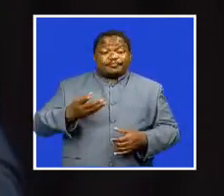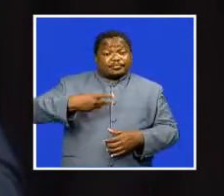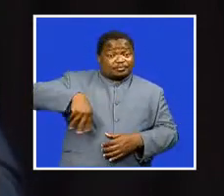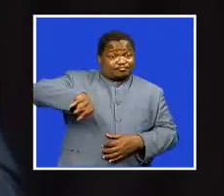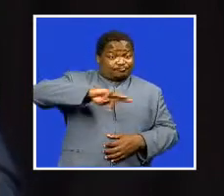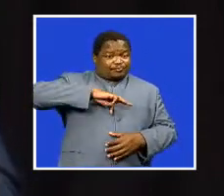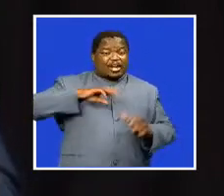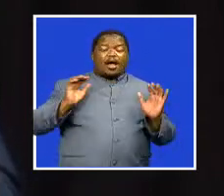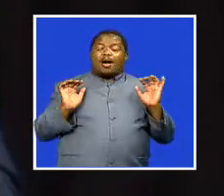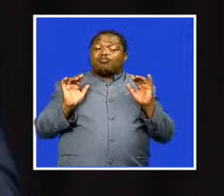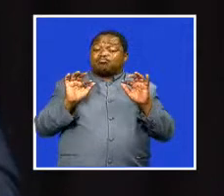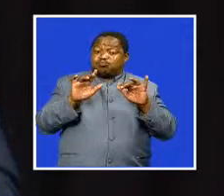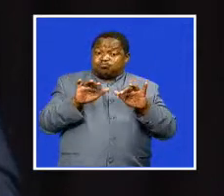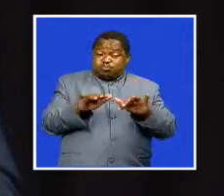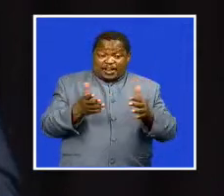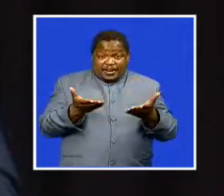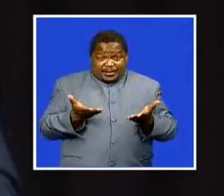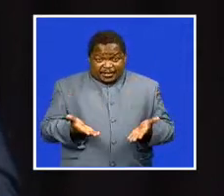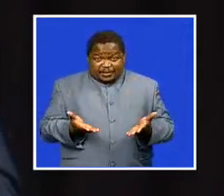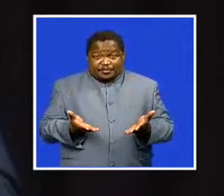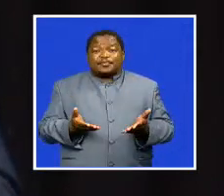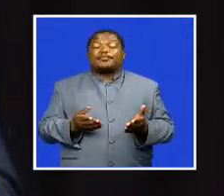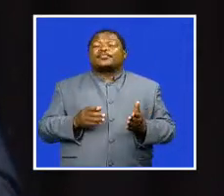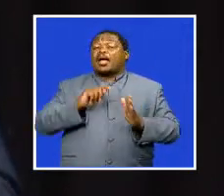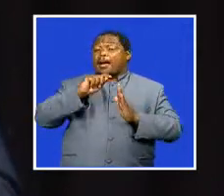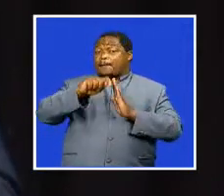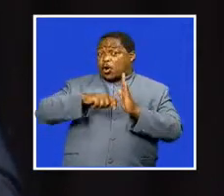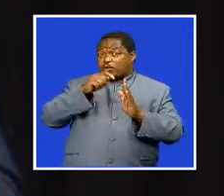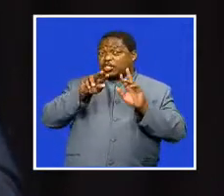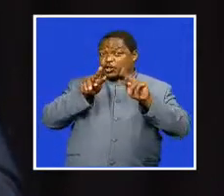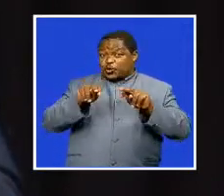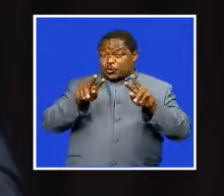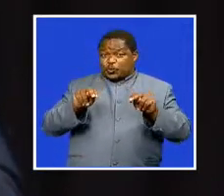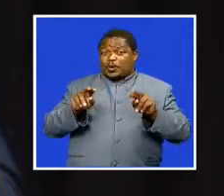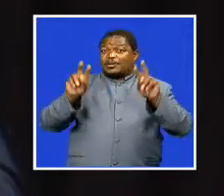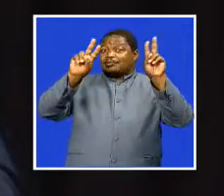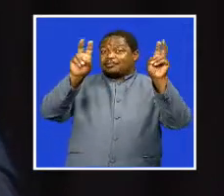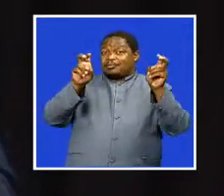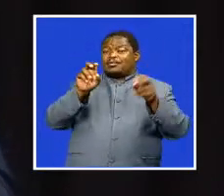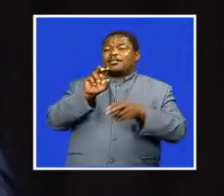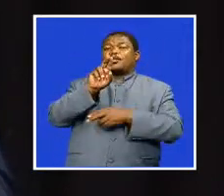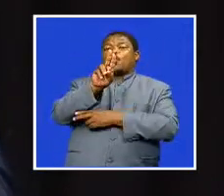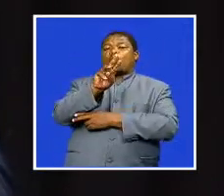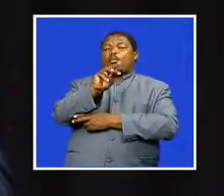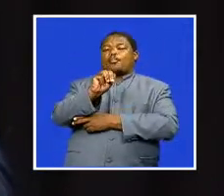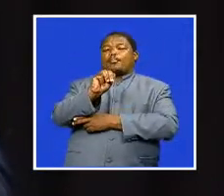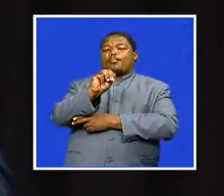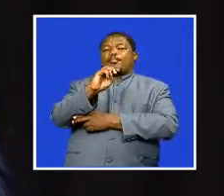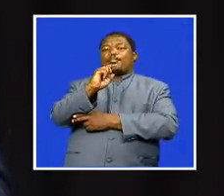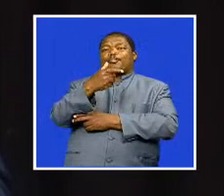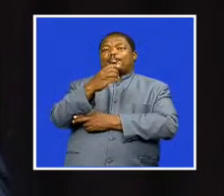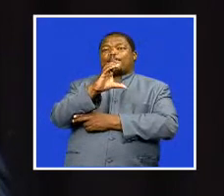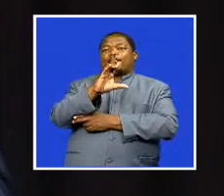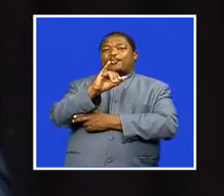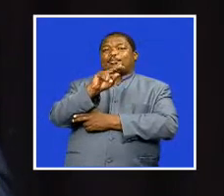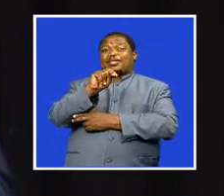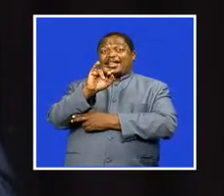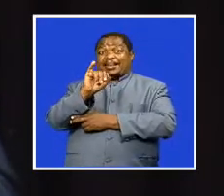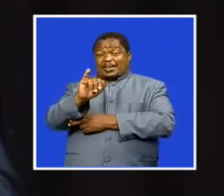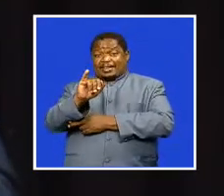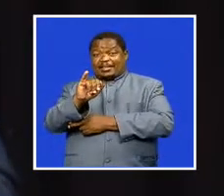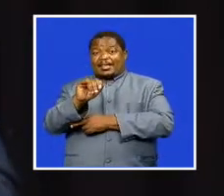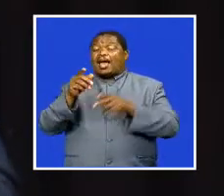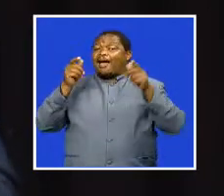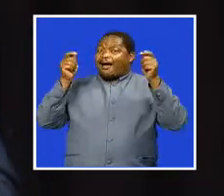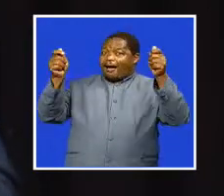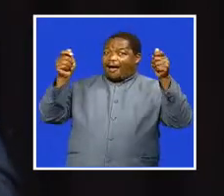to launch the Umgcini Behavioral Change National Campaign. This is a campaign whose